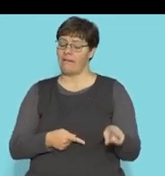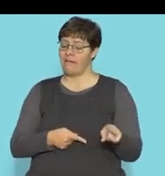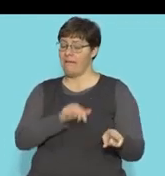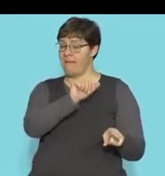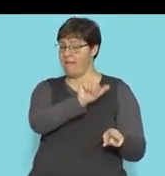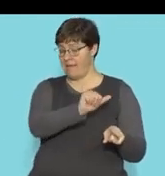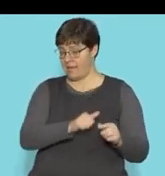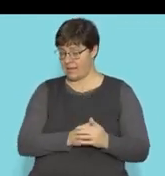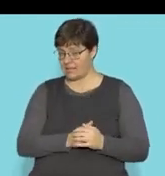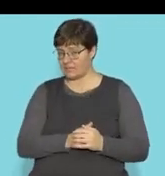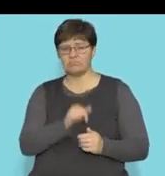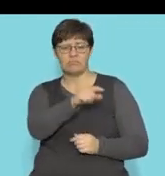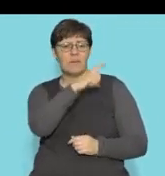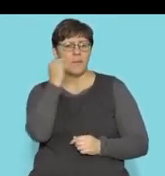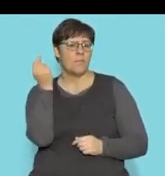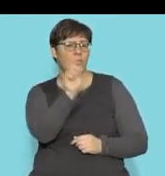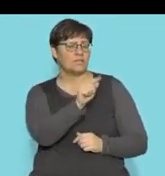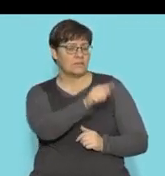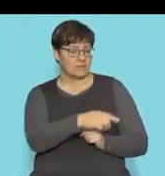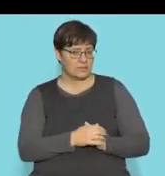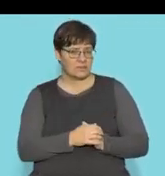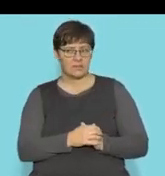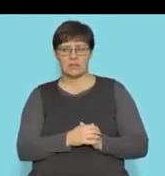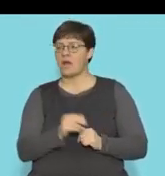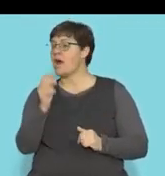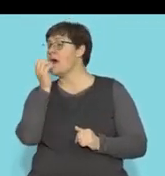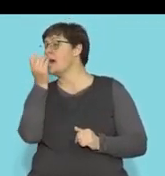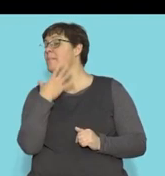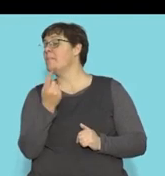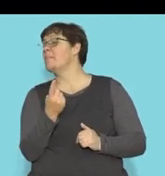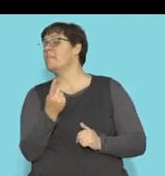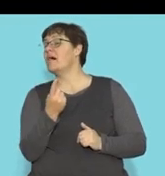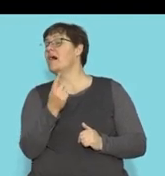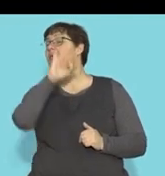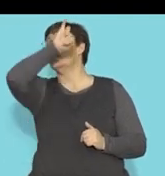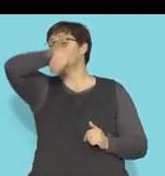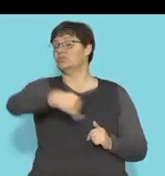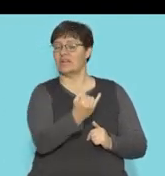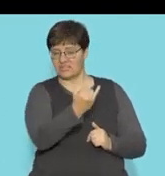graph A? What is this called? I hope you're able to shout it out for me.